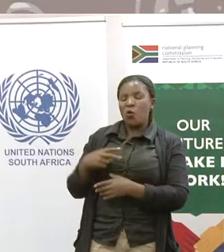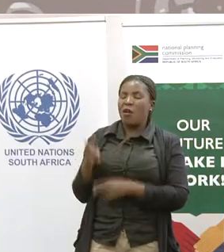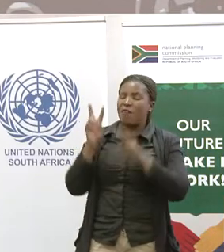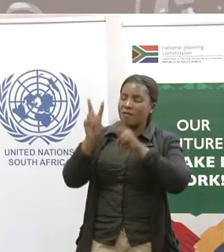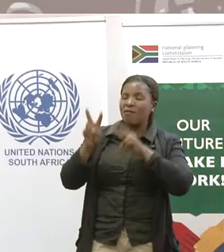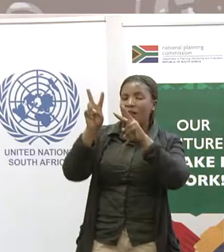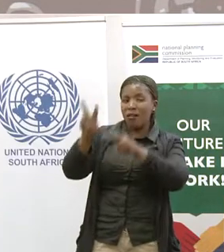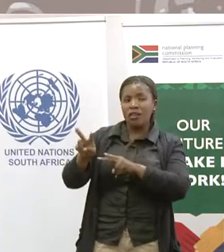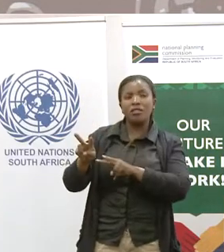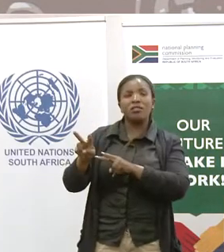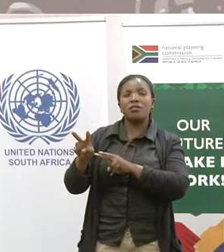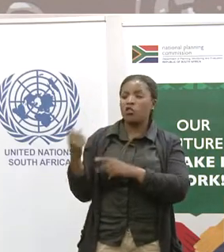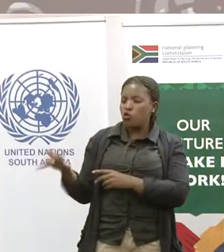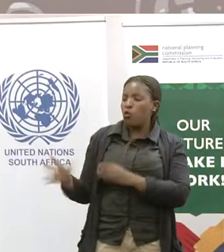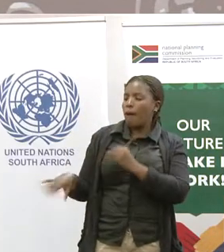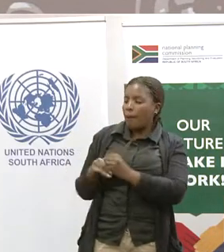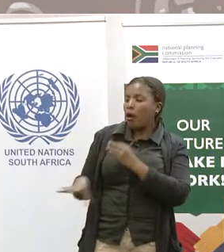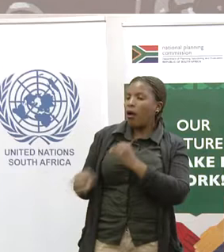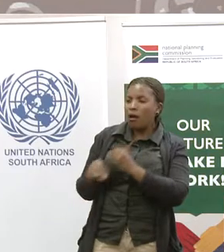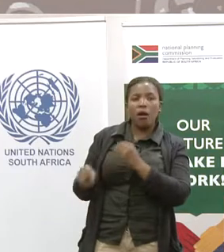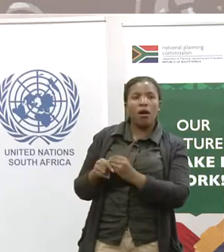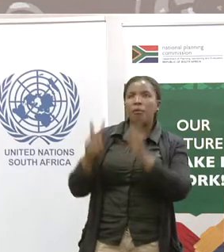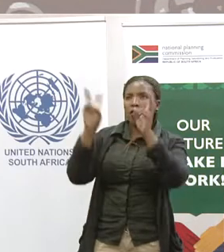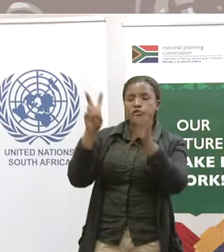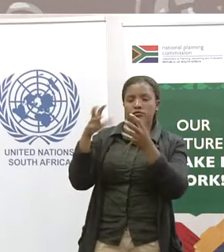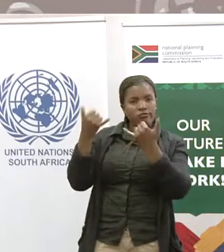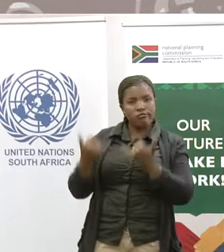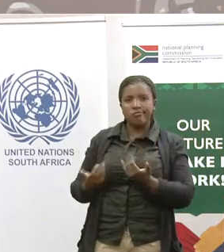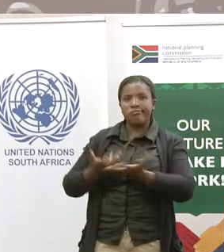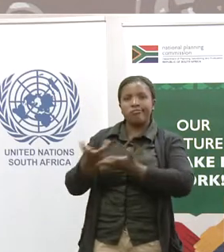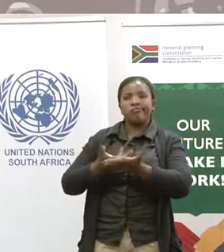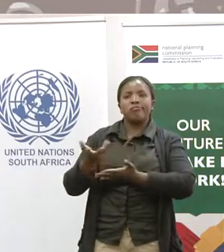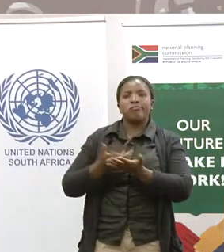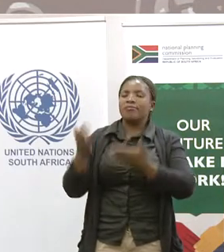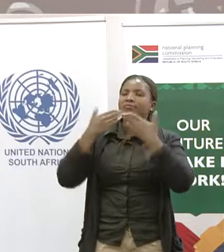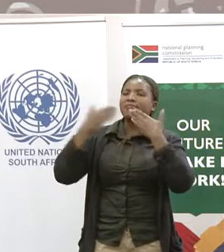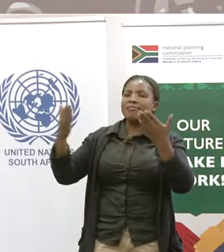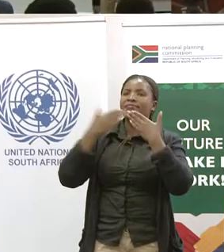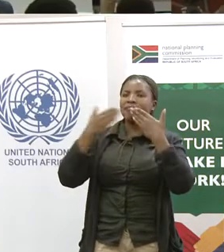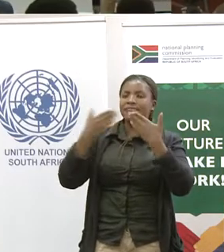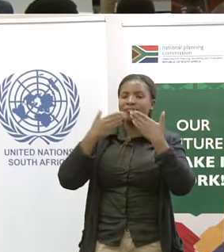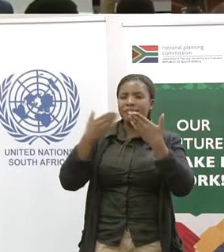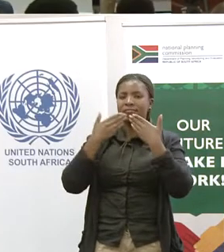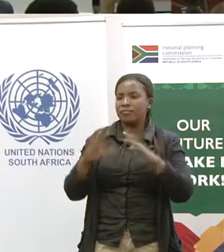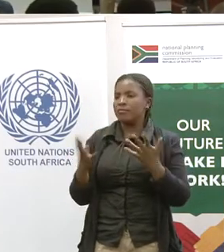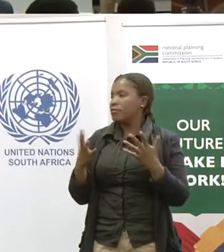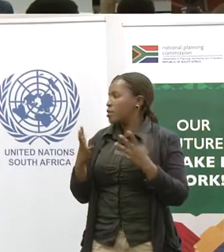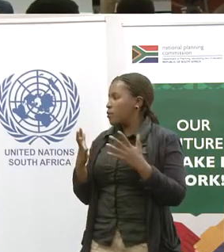to your inputs on the topic that we're going to be discussing today. So thank you very much.